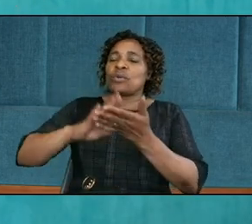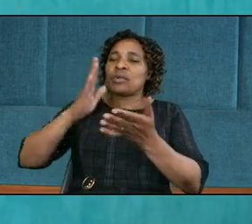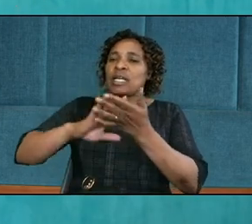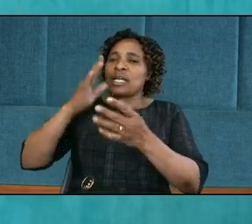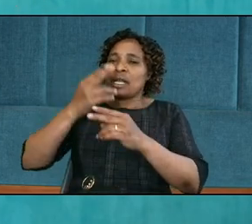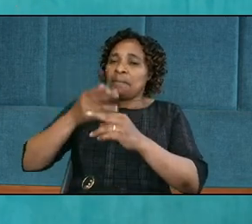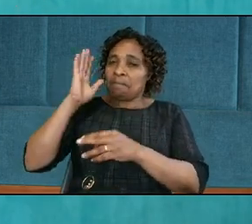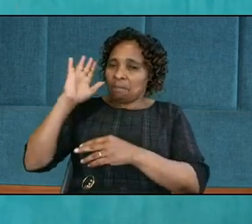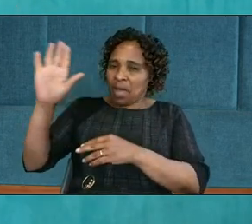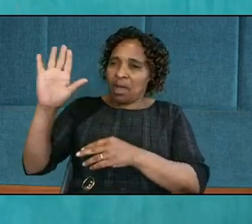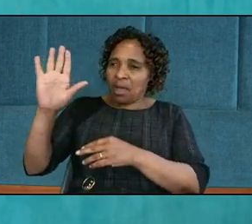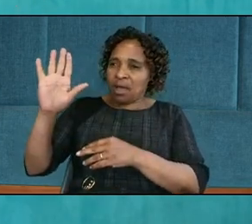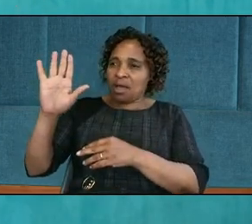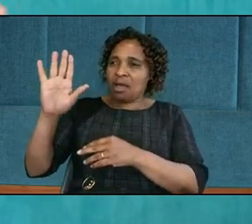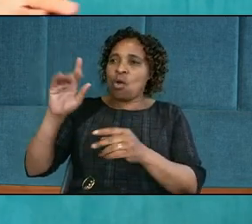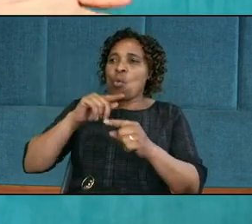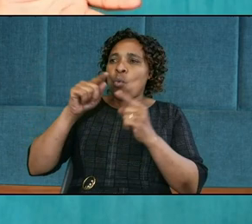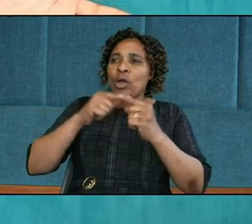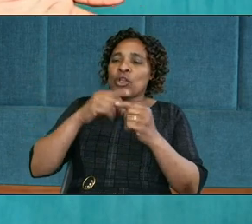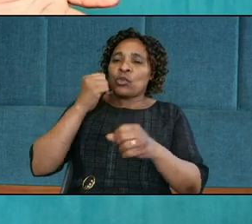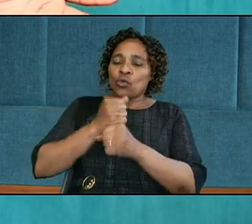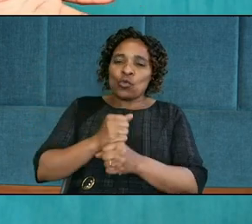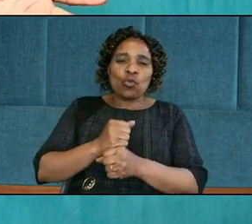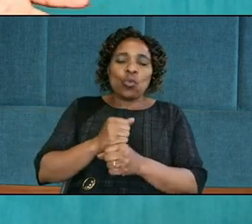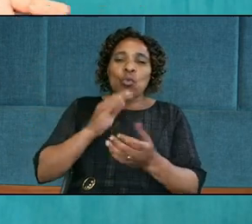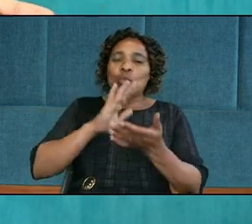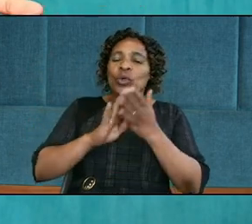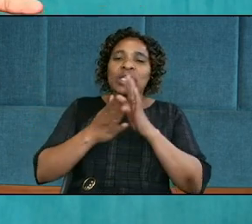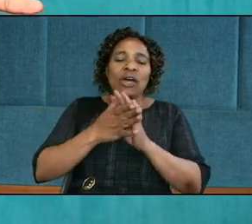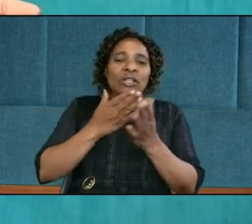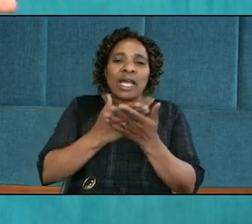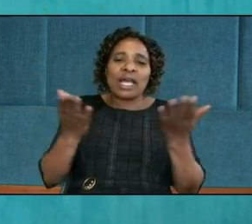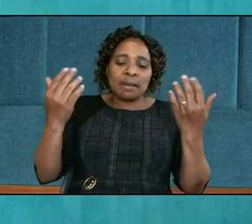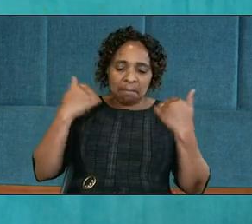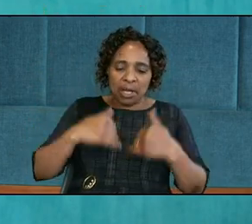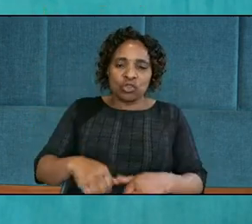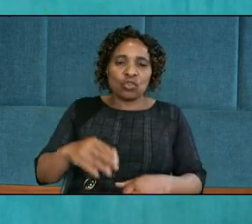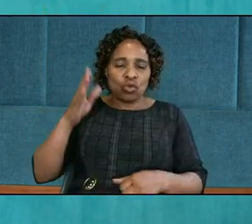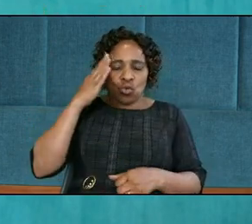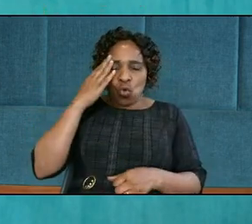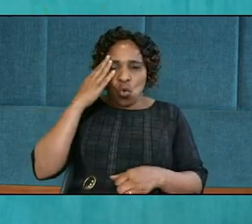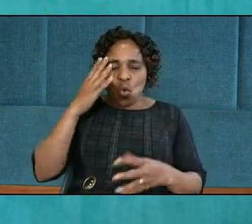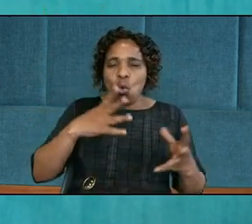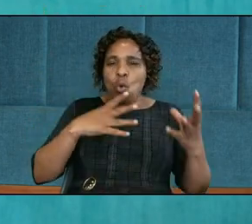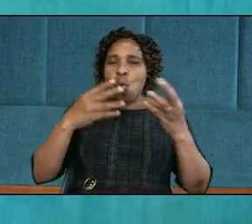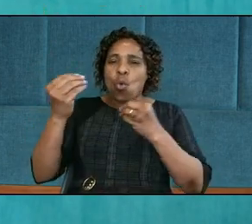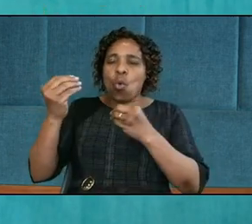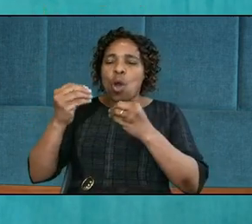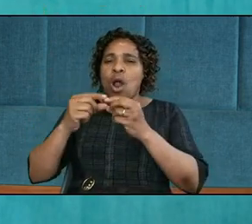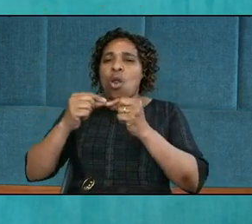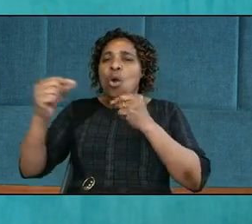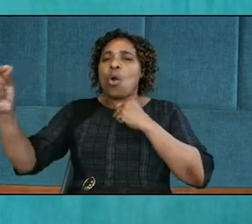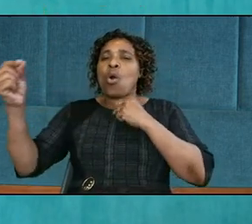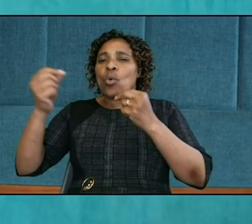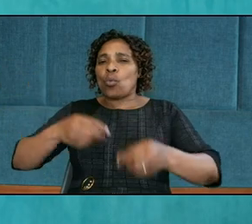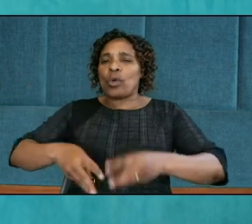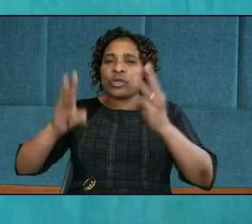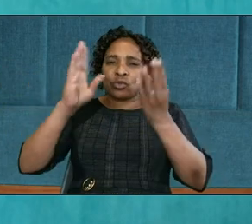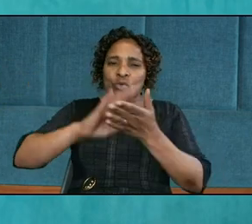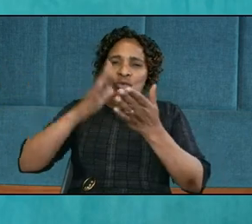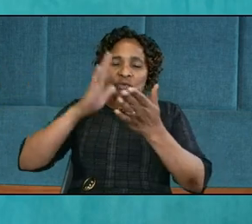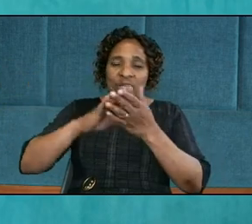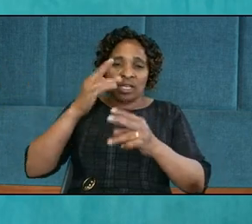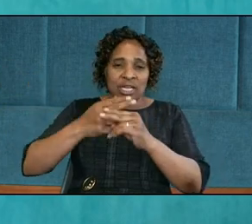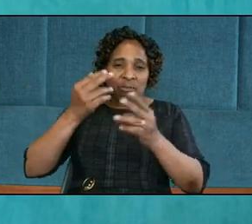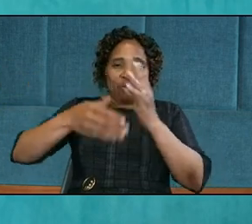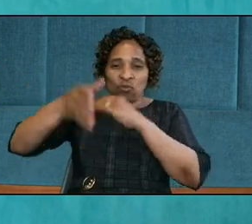name, and when you just do it anonymously, it will go a long way to glorifying the name of God. So we have to